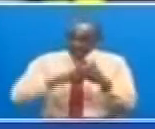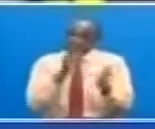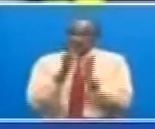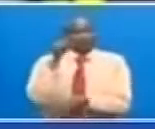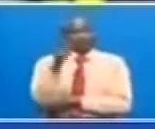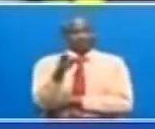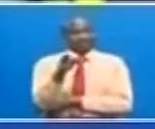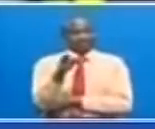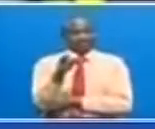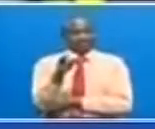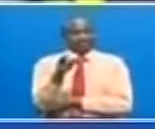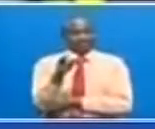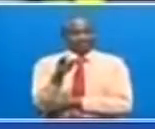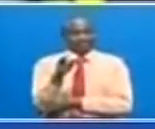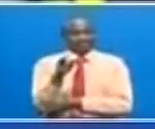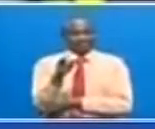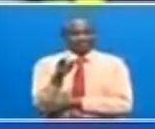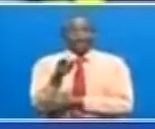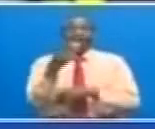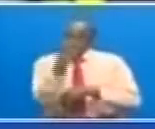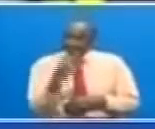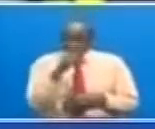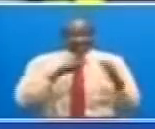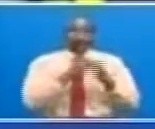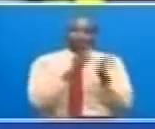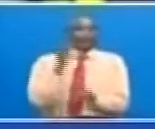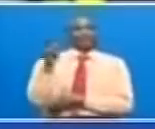it as early as April.